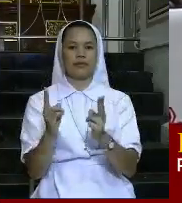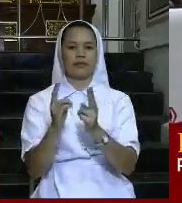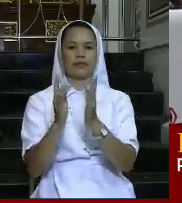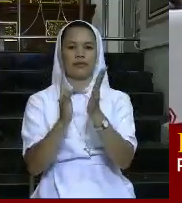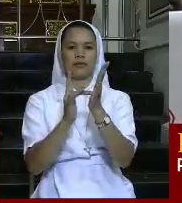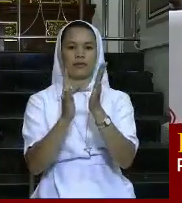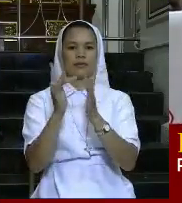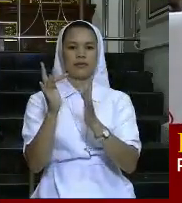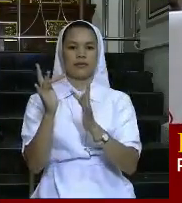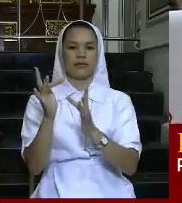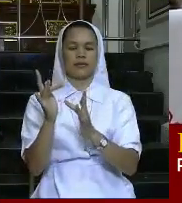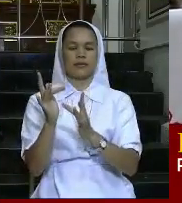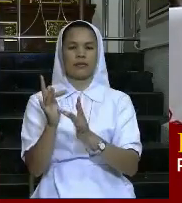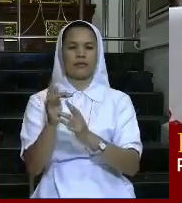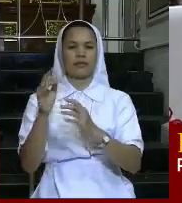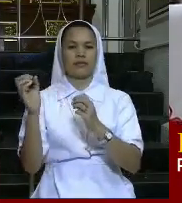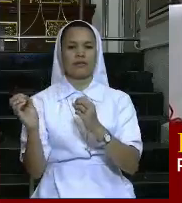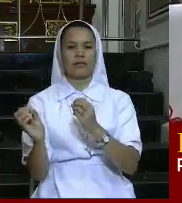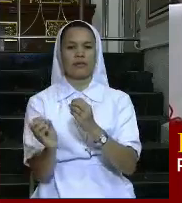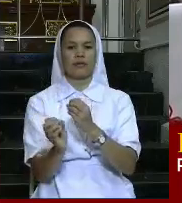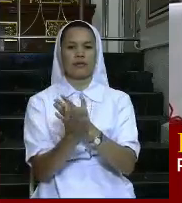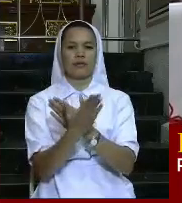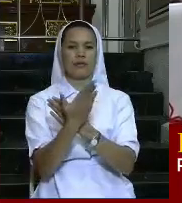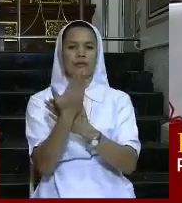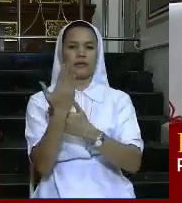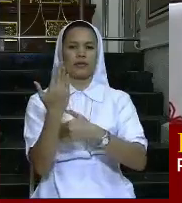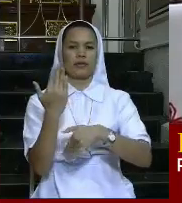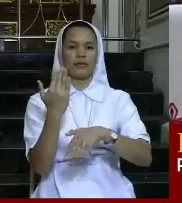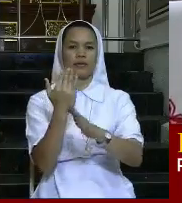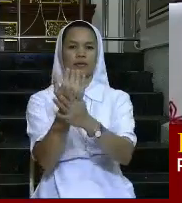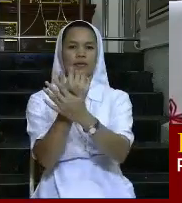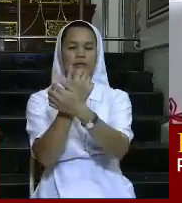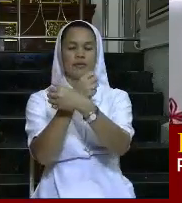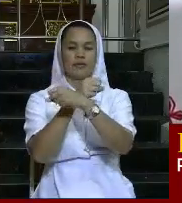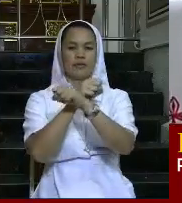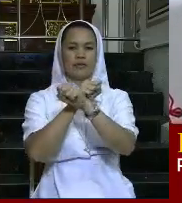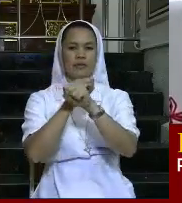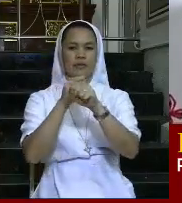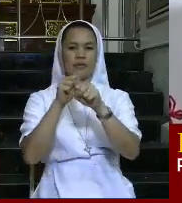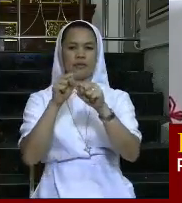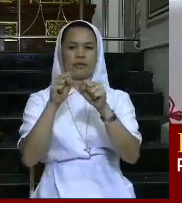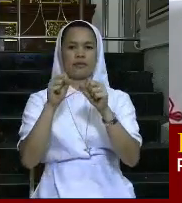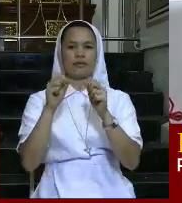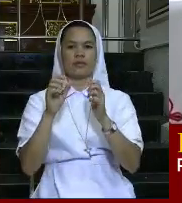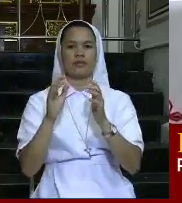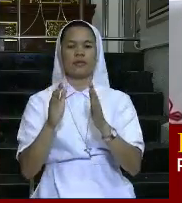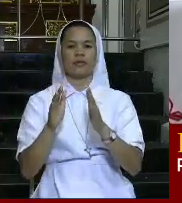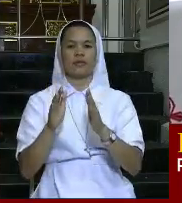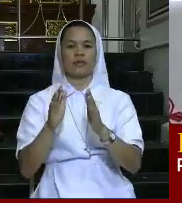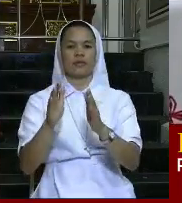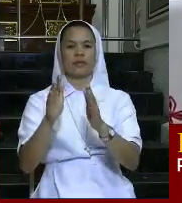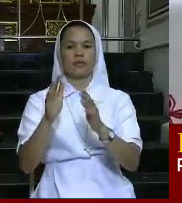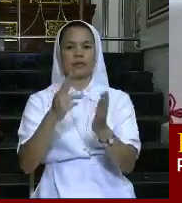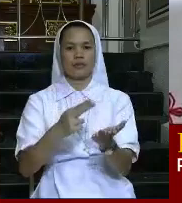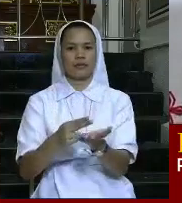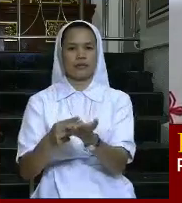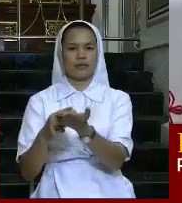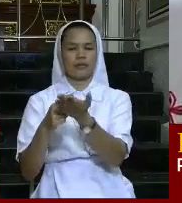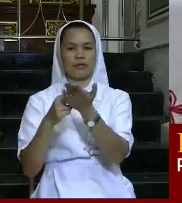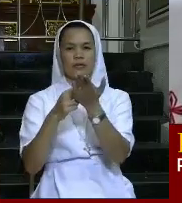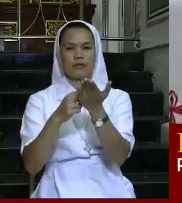Jesus, oh Jesus, you are the answer. Help